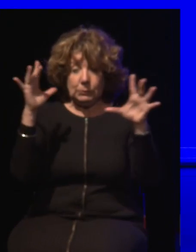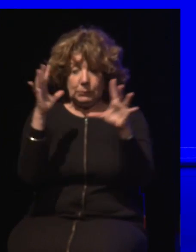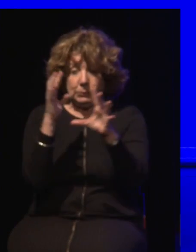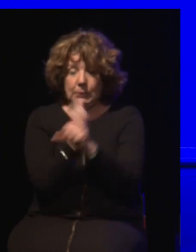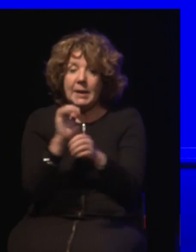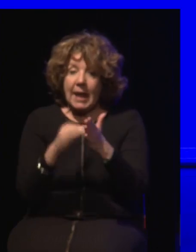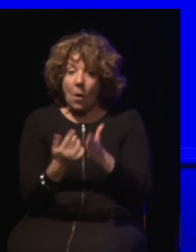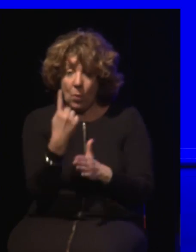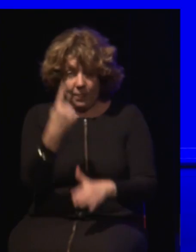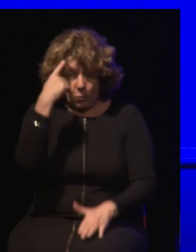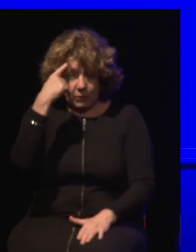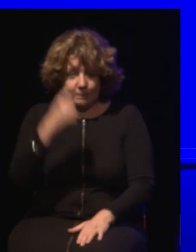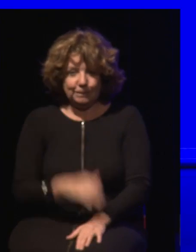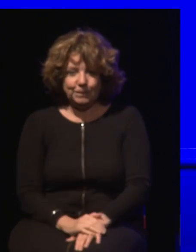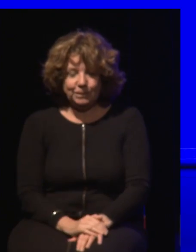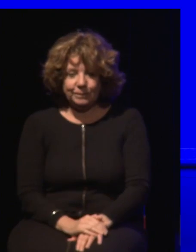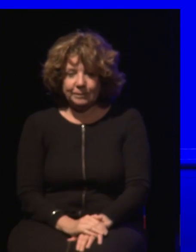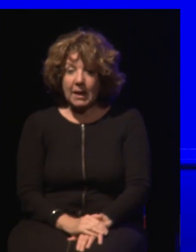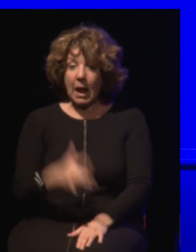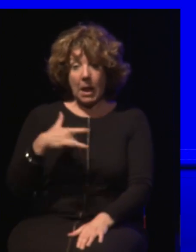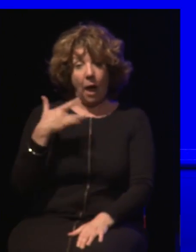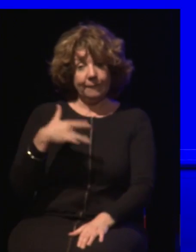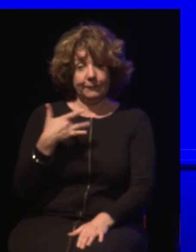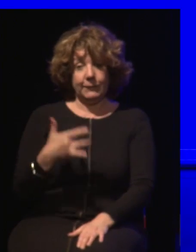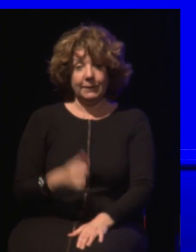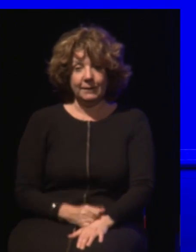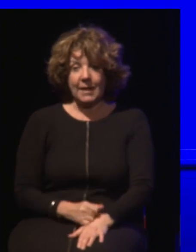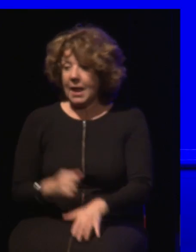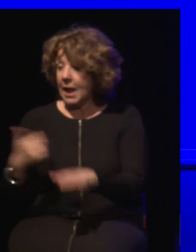Life and work don't need to be so